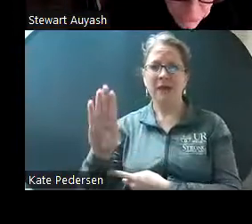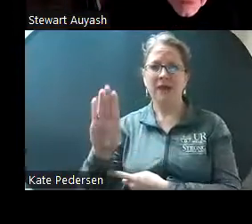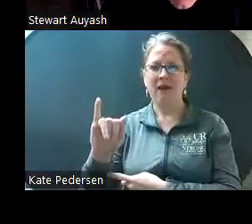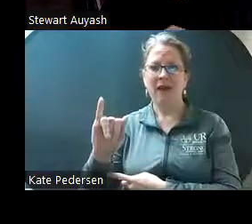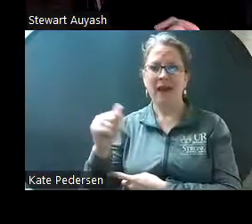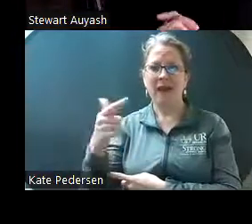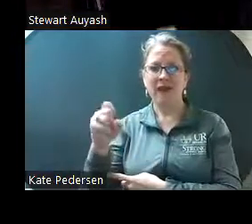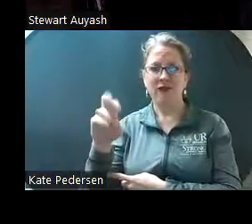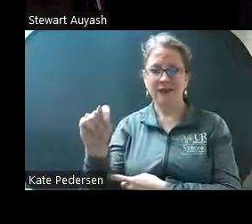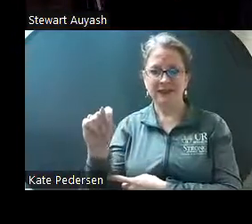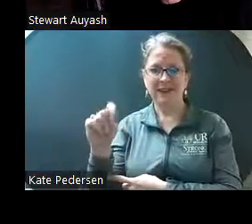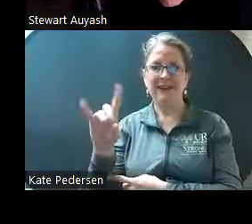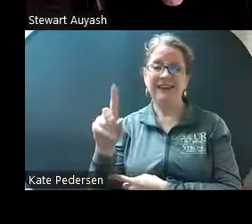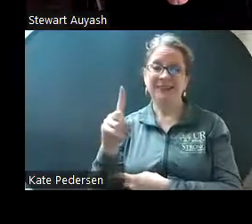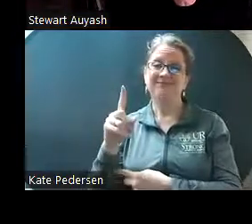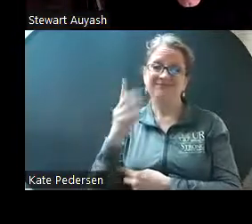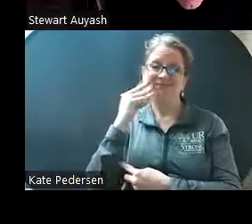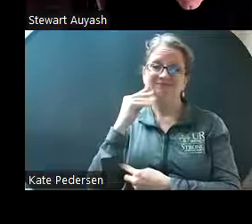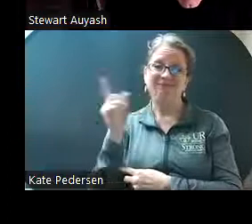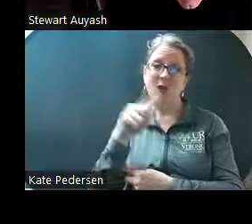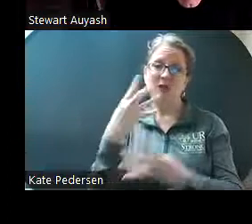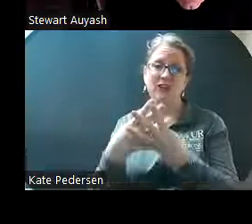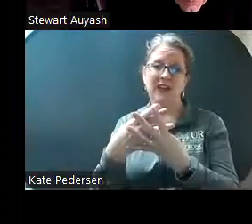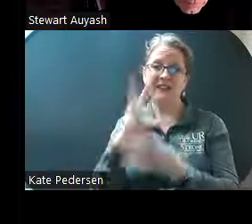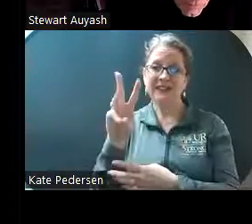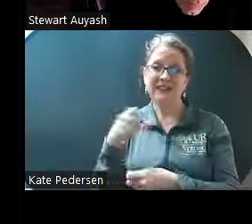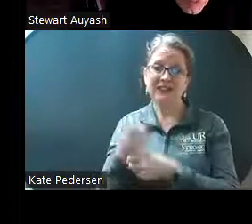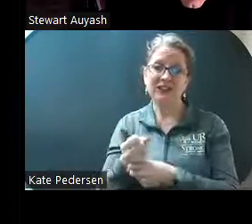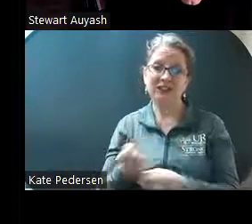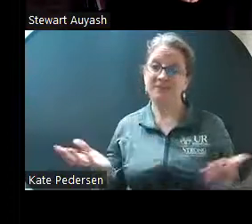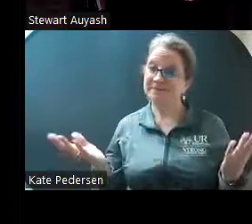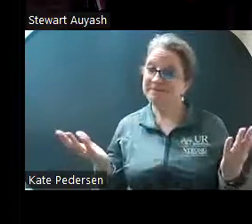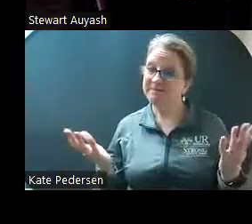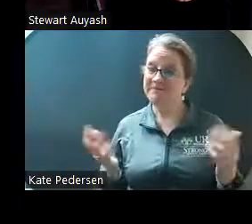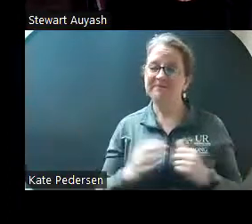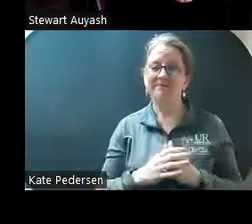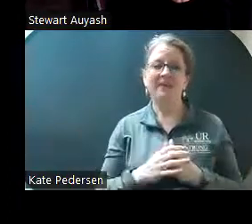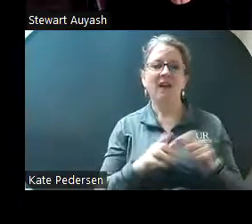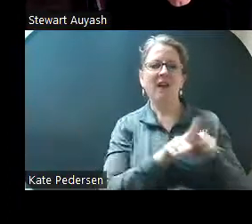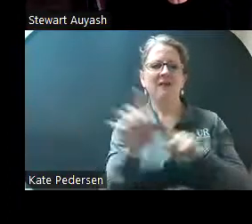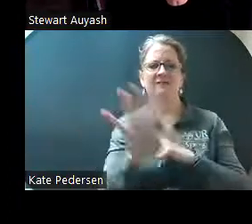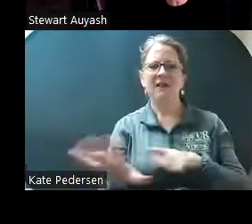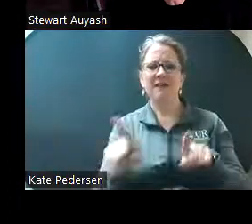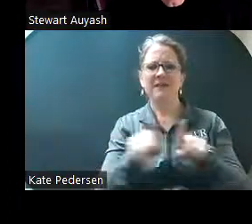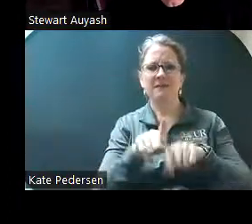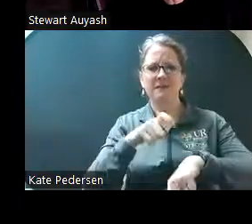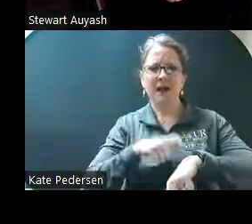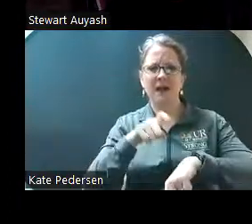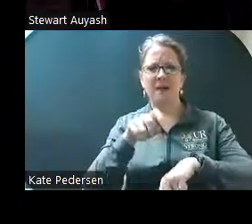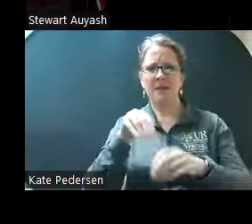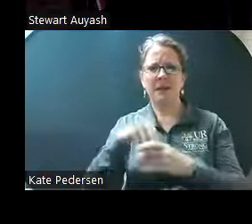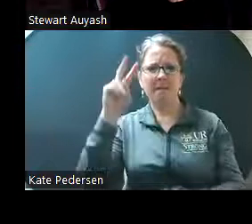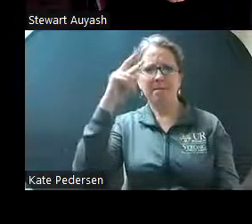agent and ended up in jail for 6 years. Also, around that same time in Mexico,